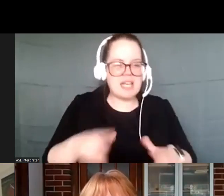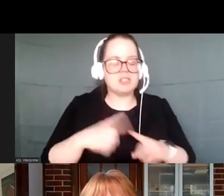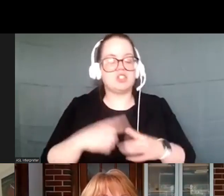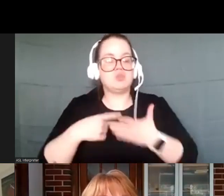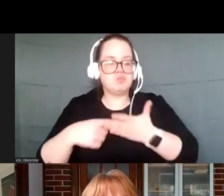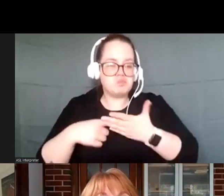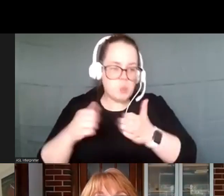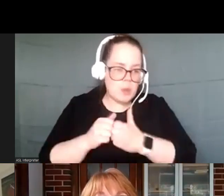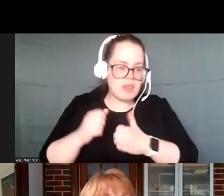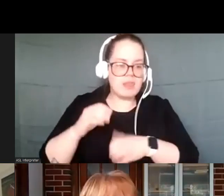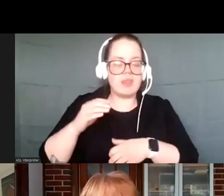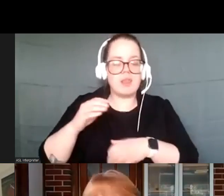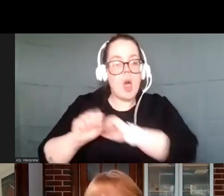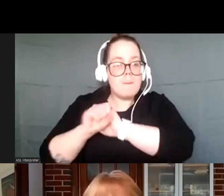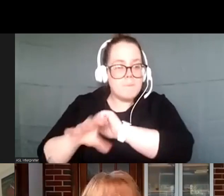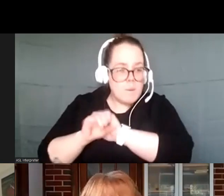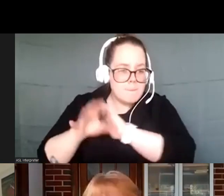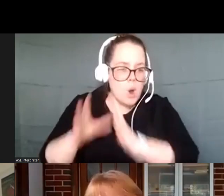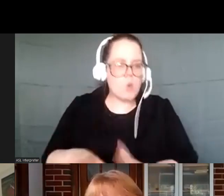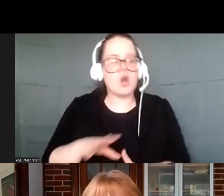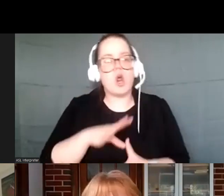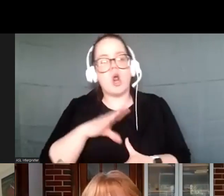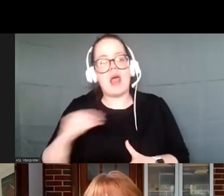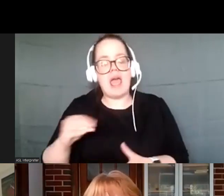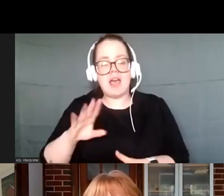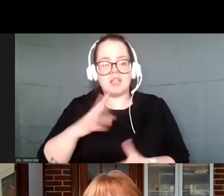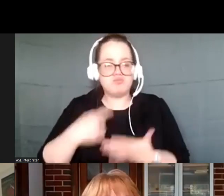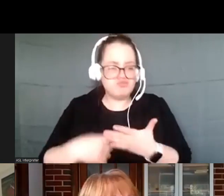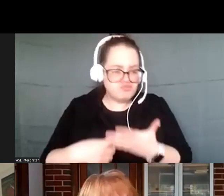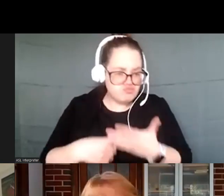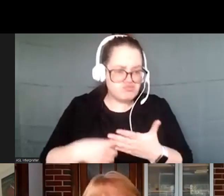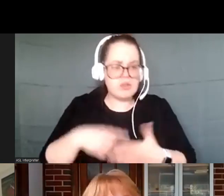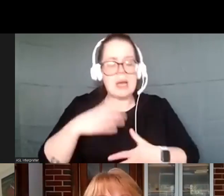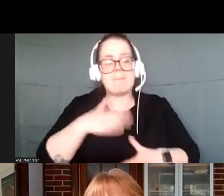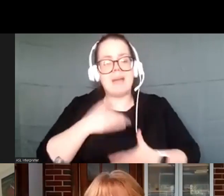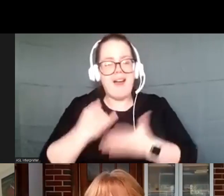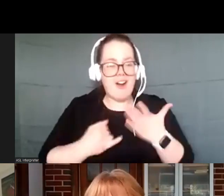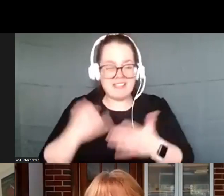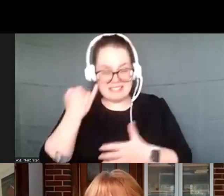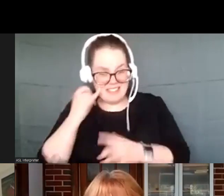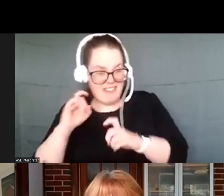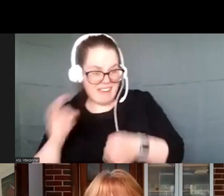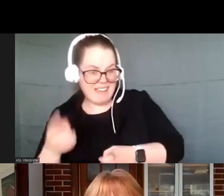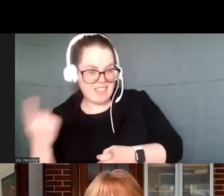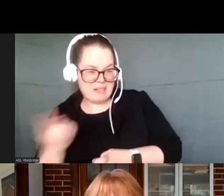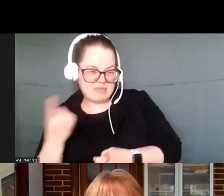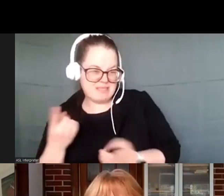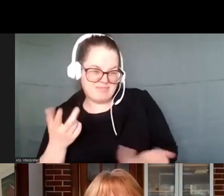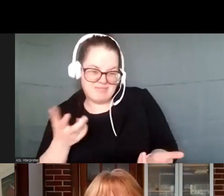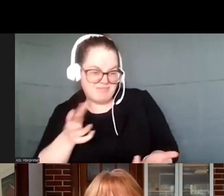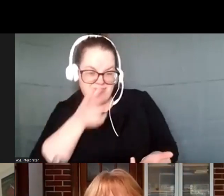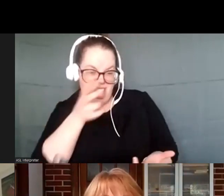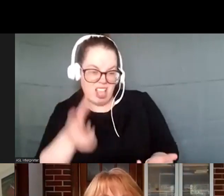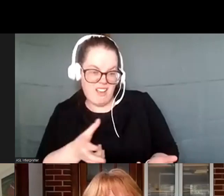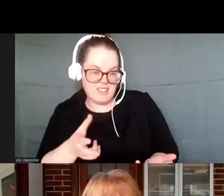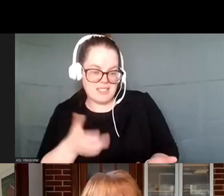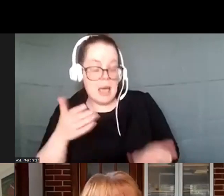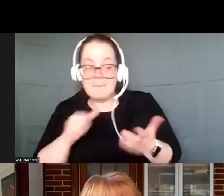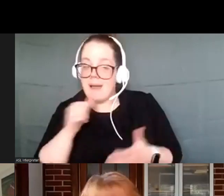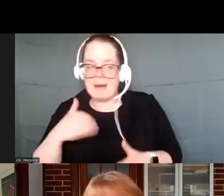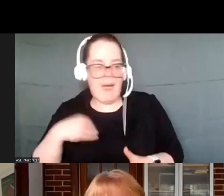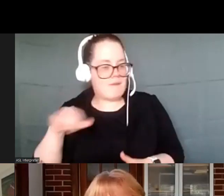artist. And if I present them with something subpar, I may never get another chance to talk about you to them.